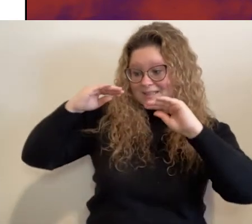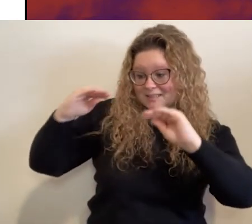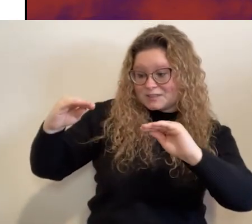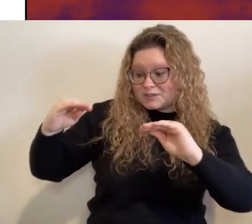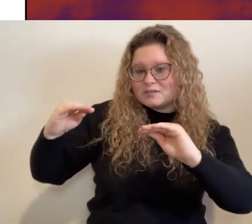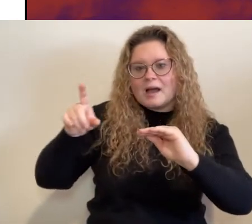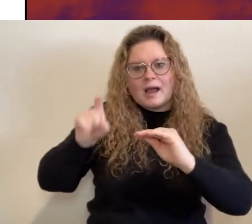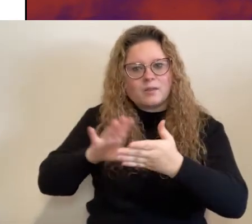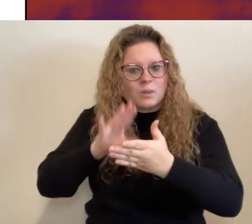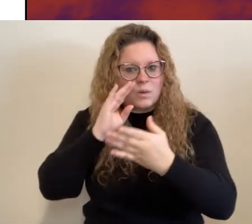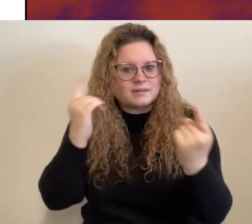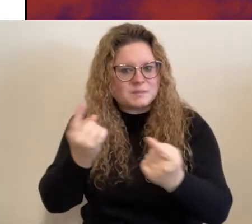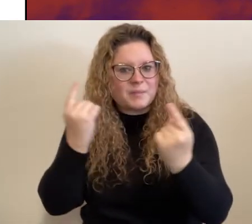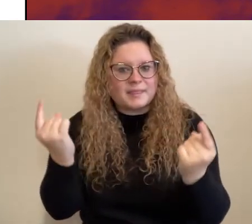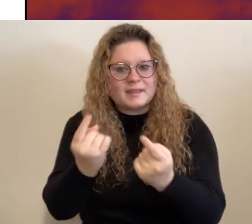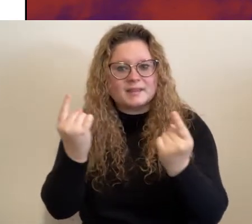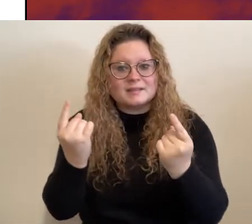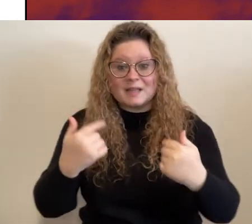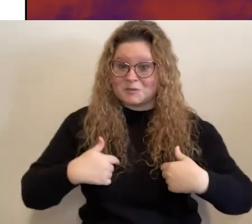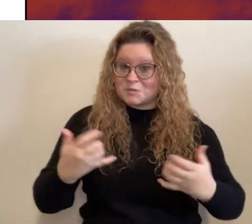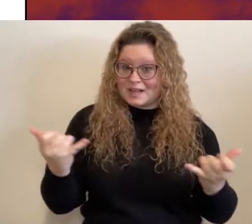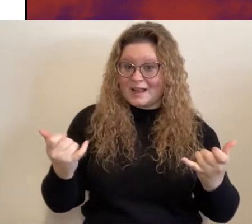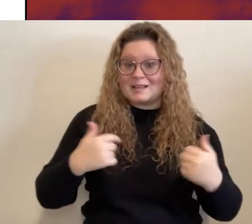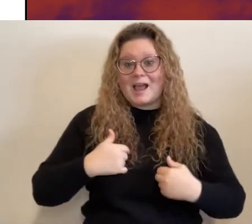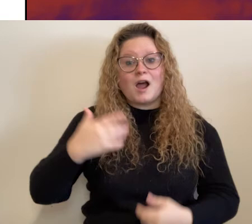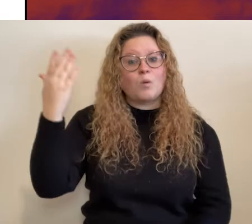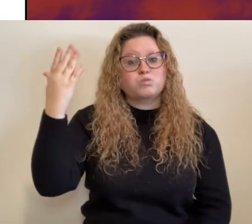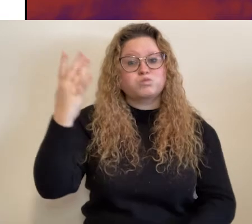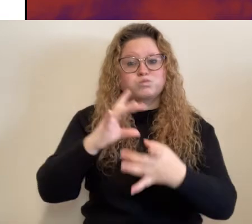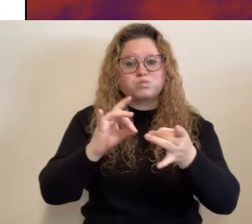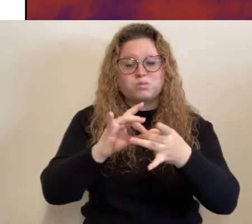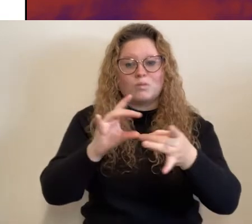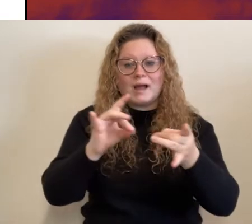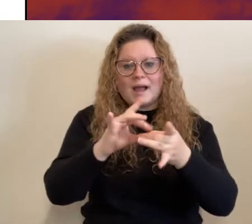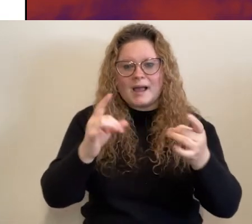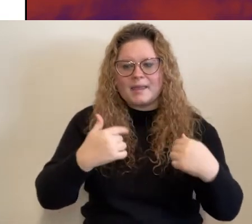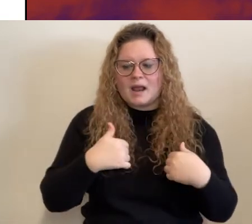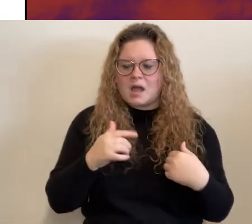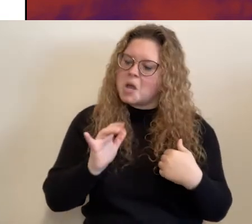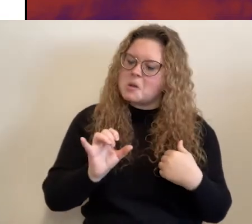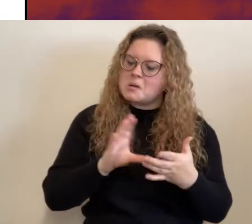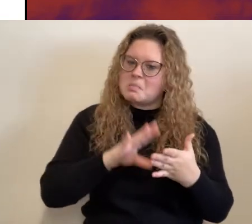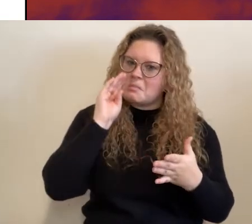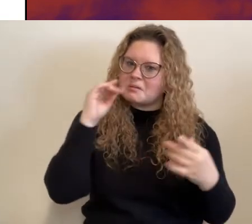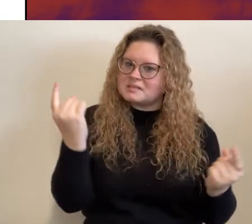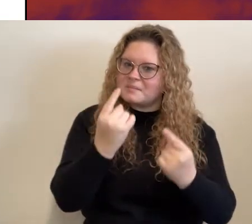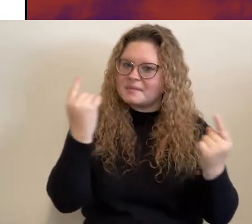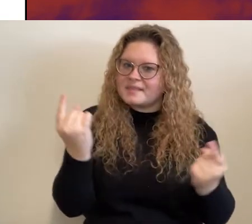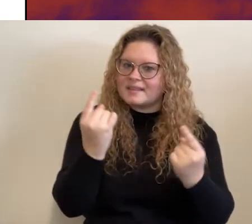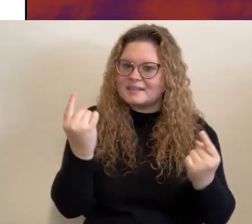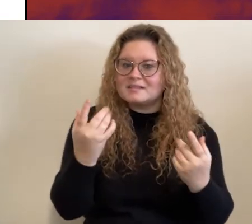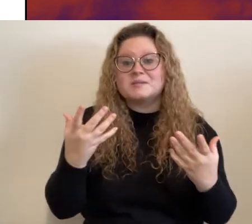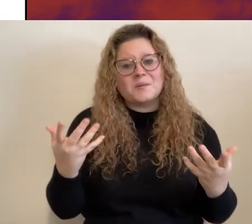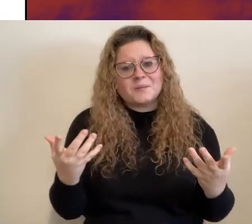these things, I'm learning something new. And if we can impress ourselves, that it really doesn't matter how the external responds,